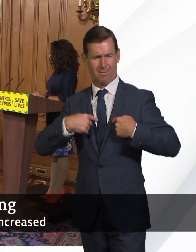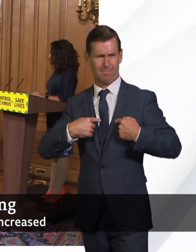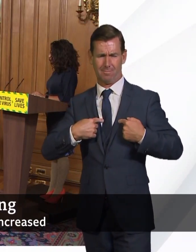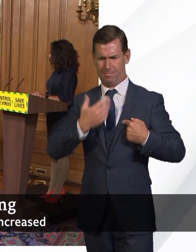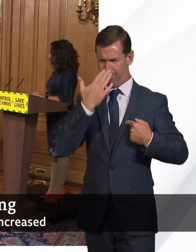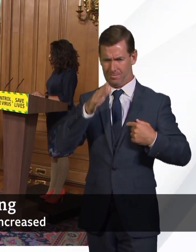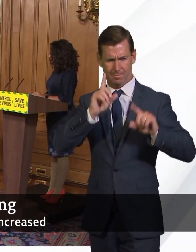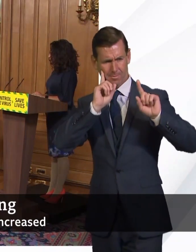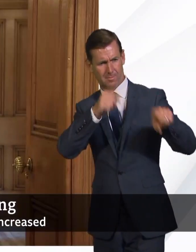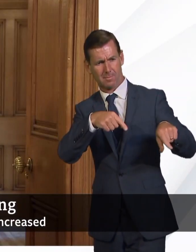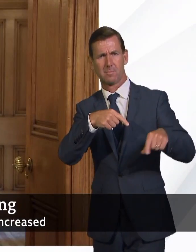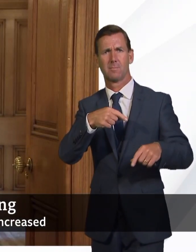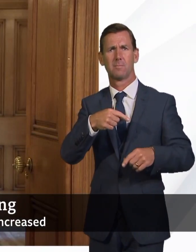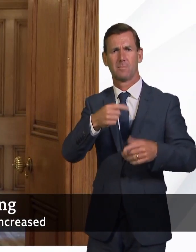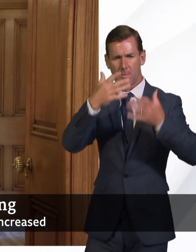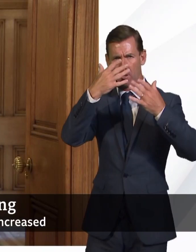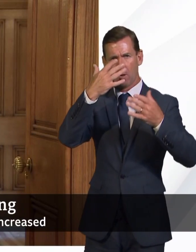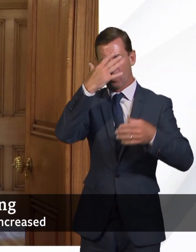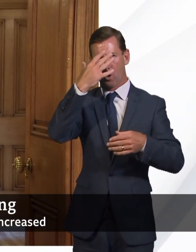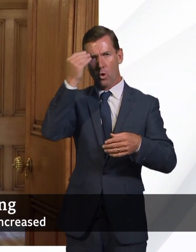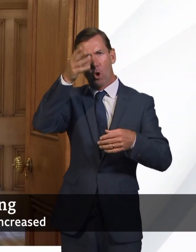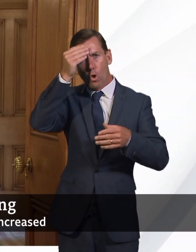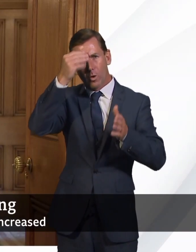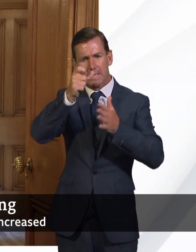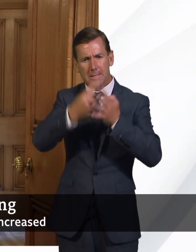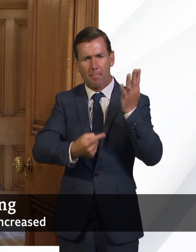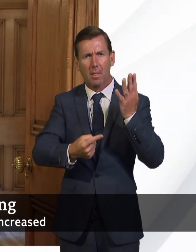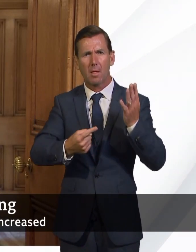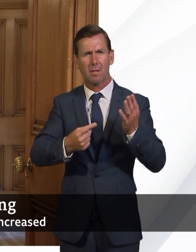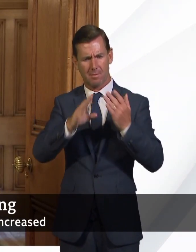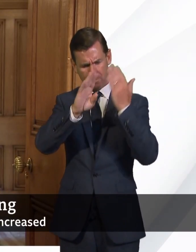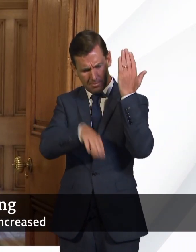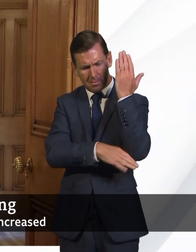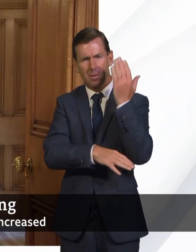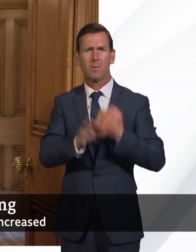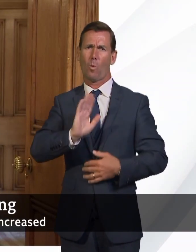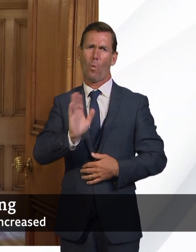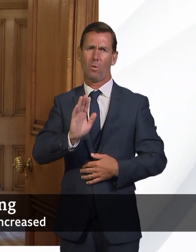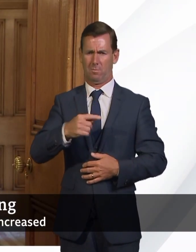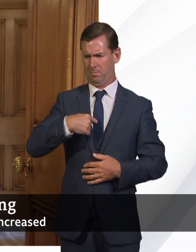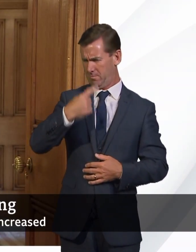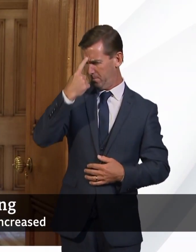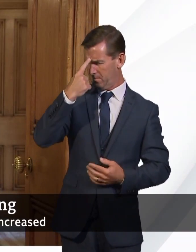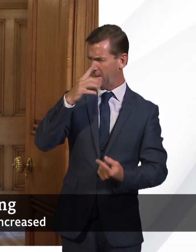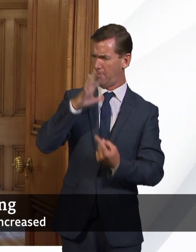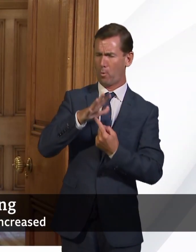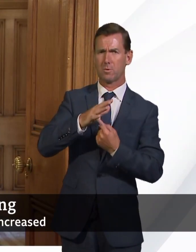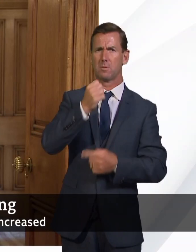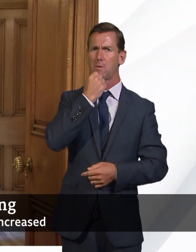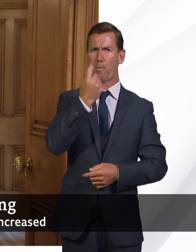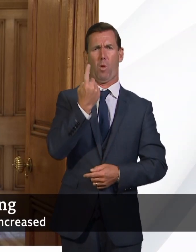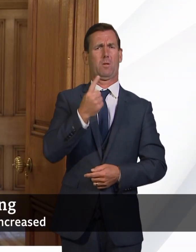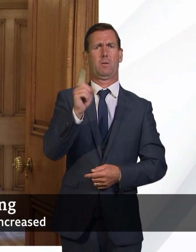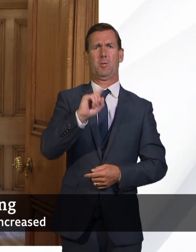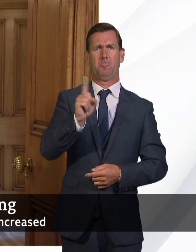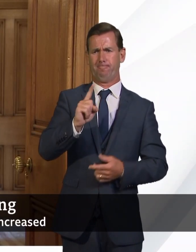throughout this, ensuring that the guidance that goes out is to all care homes, of course. You know, one of the things that I've